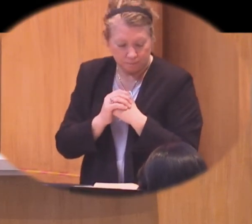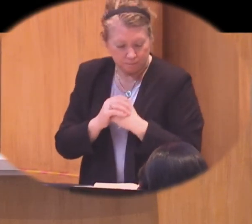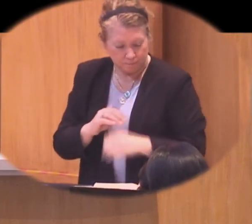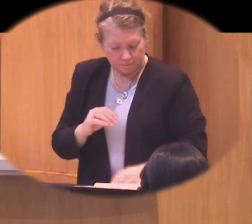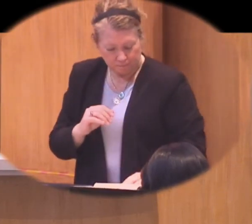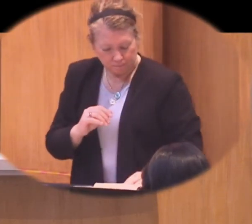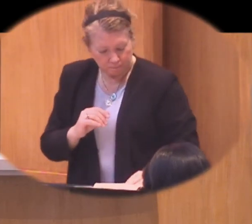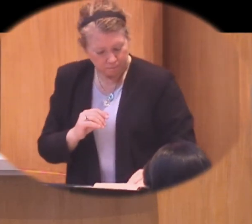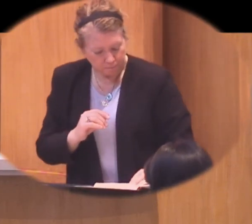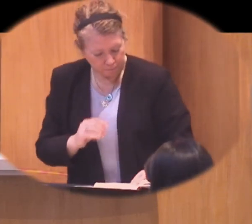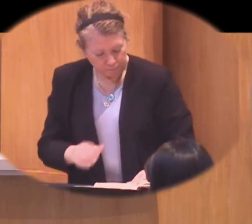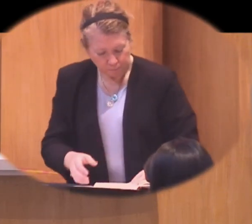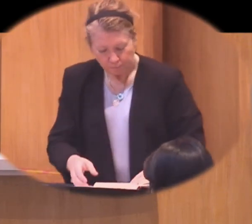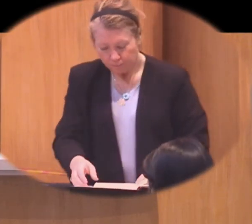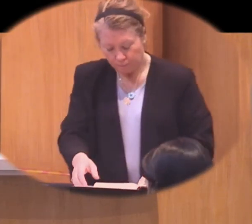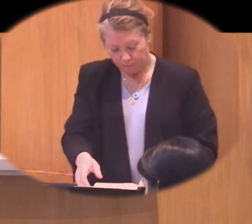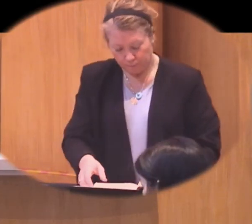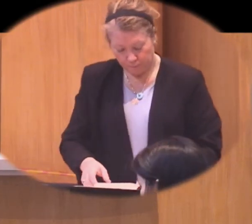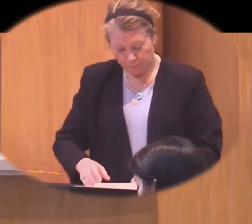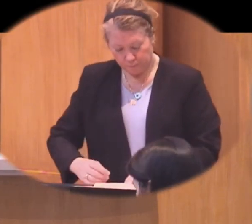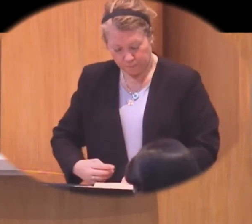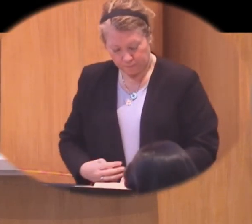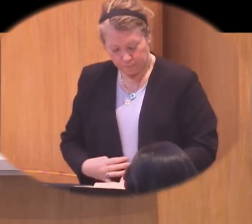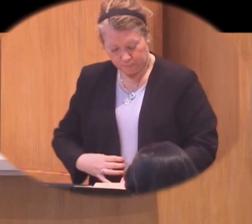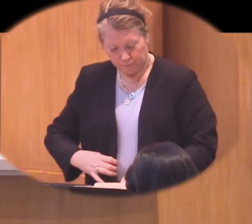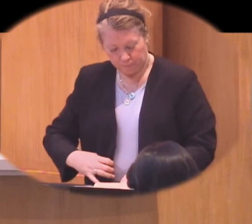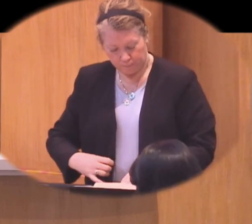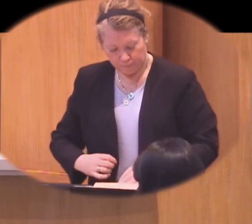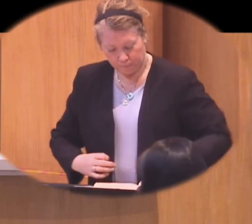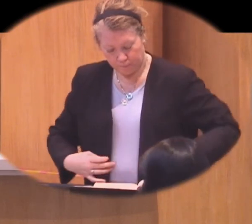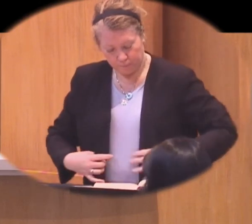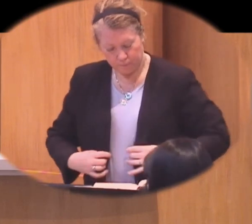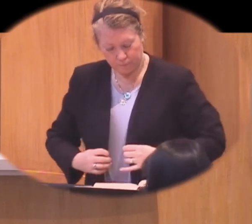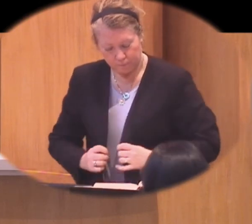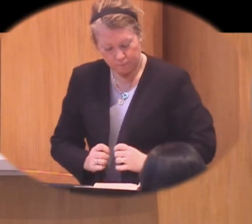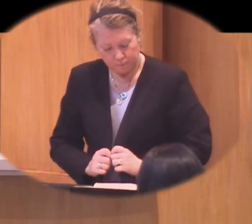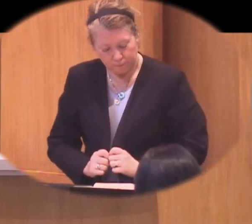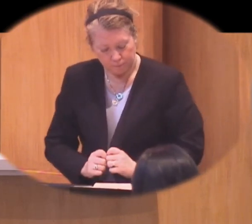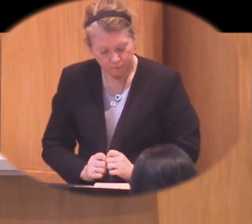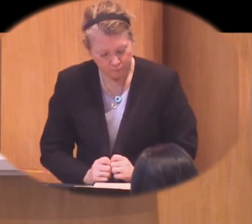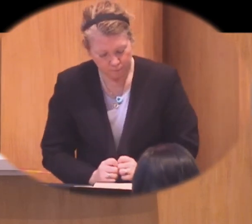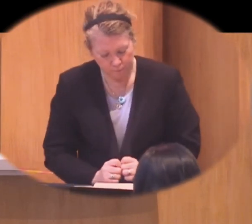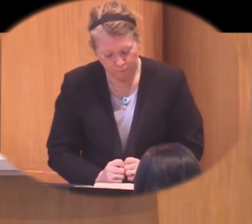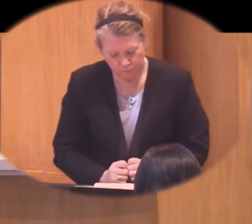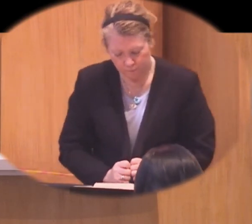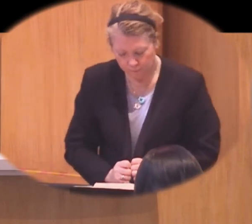hymn number 240, Hosea number 240.